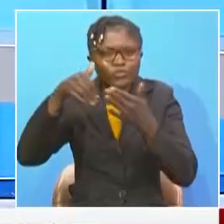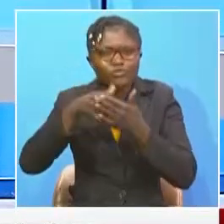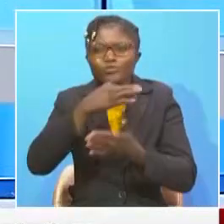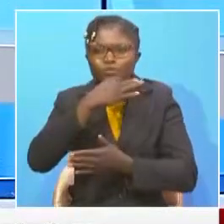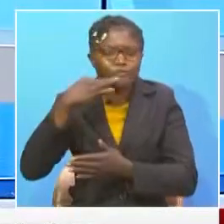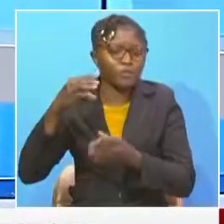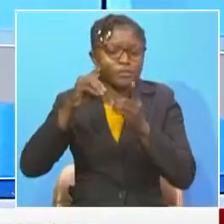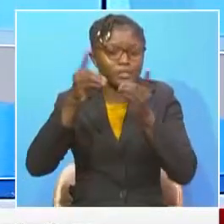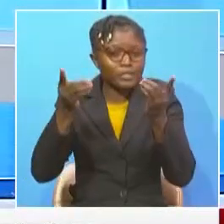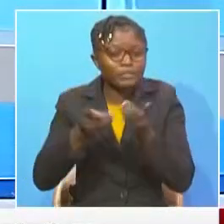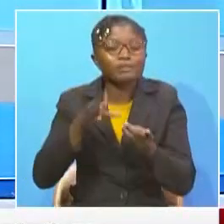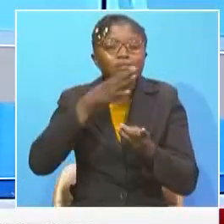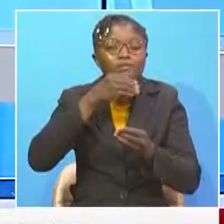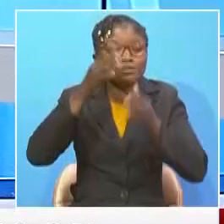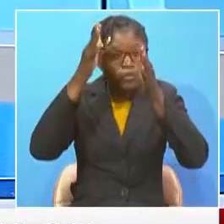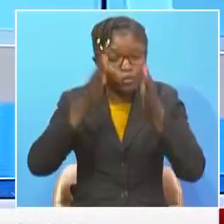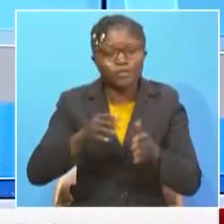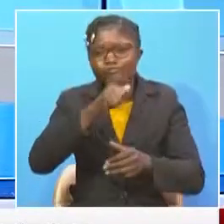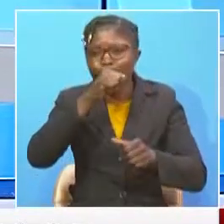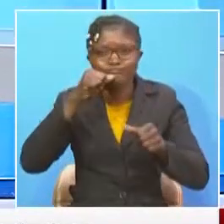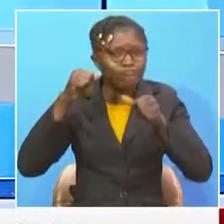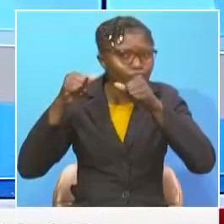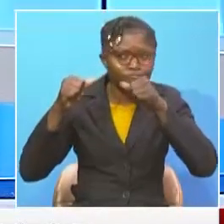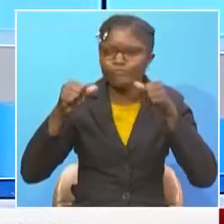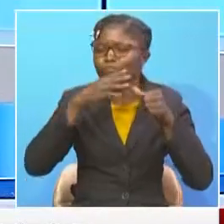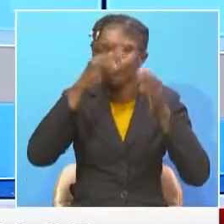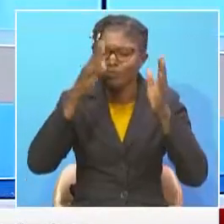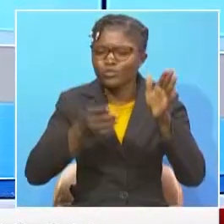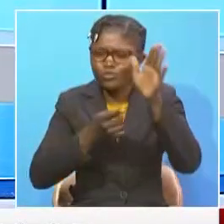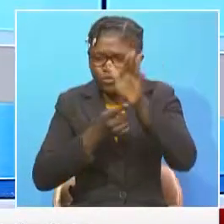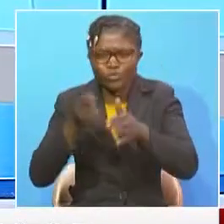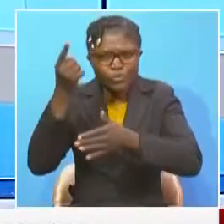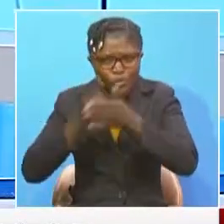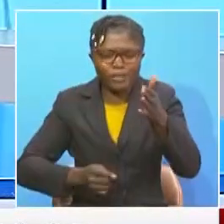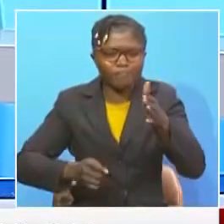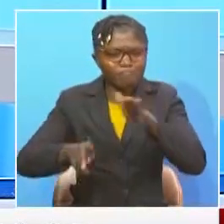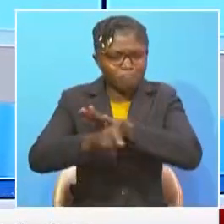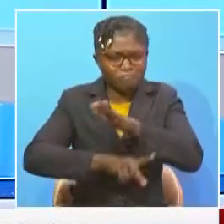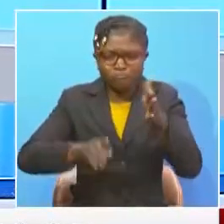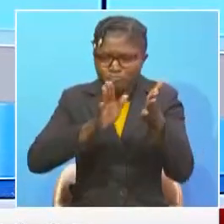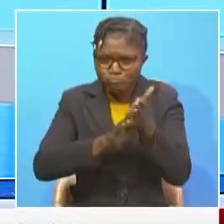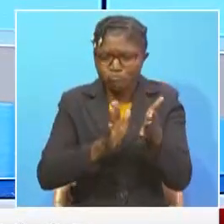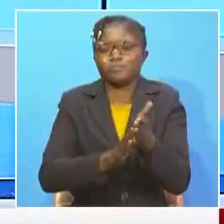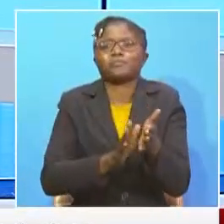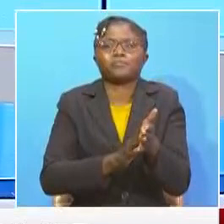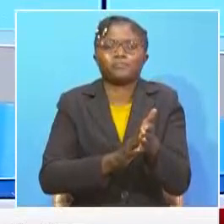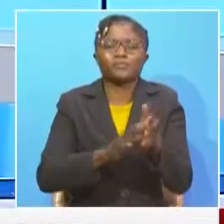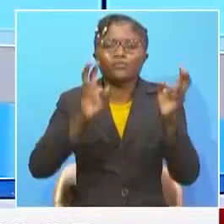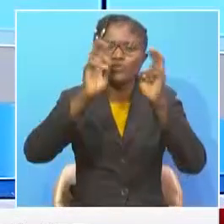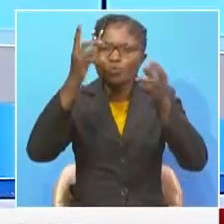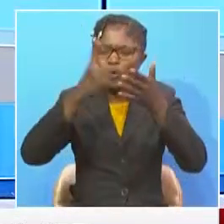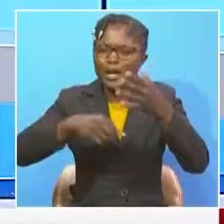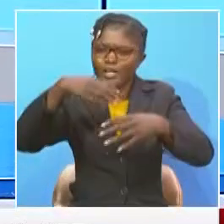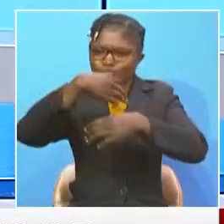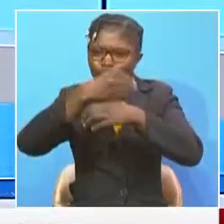district commissioner said this at the agricultural and commercial show held at Emusa Primary School grounds under the theme Creating